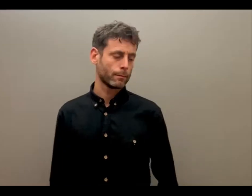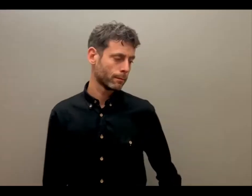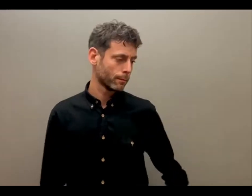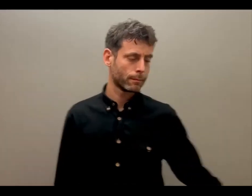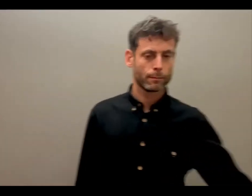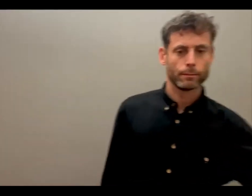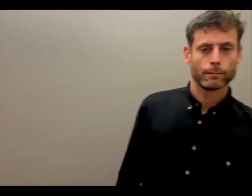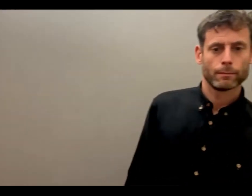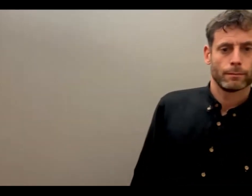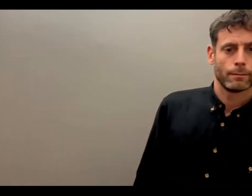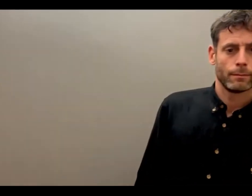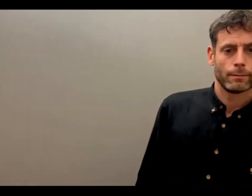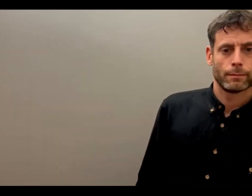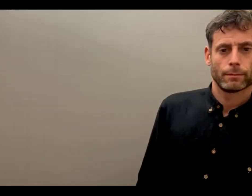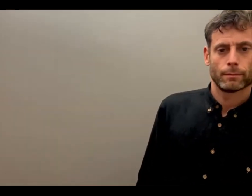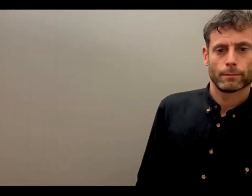Thank you.